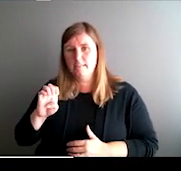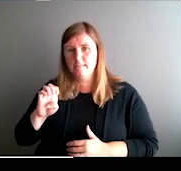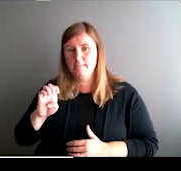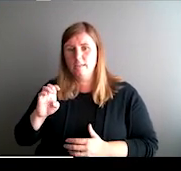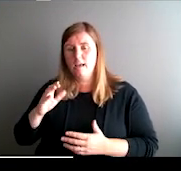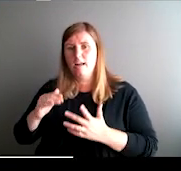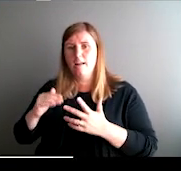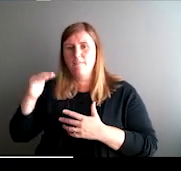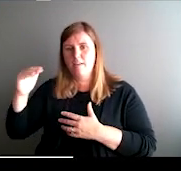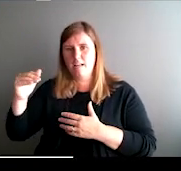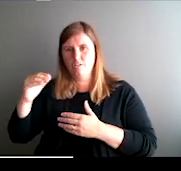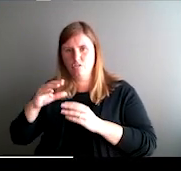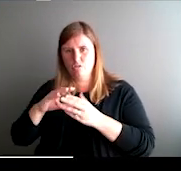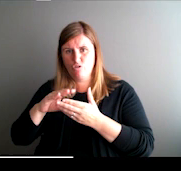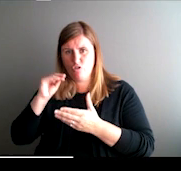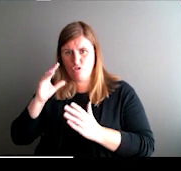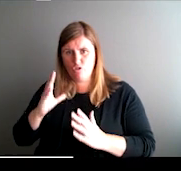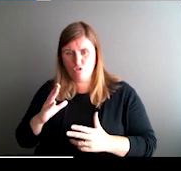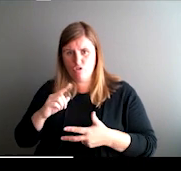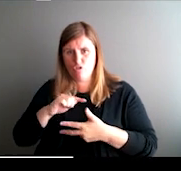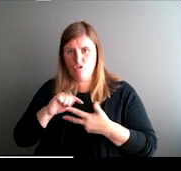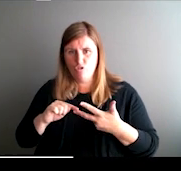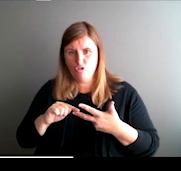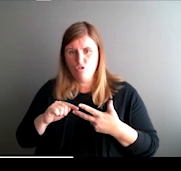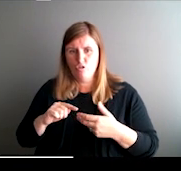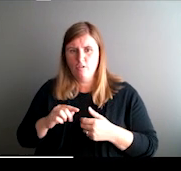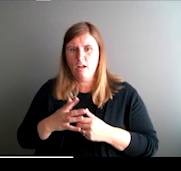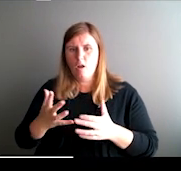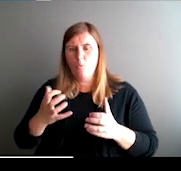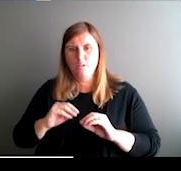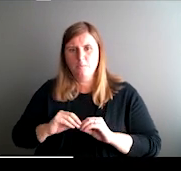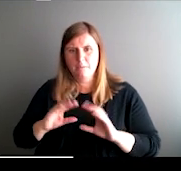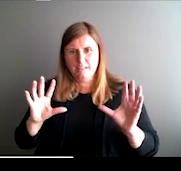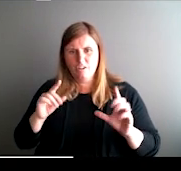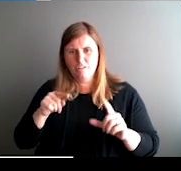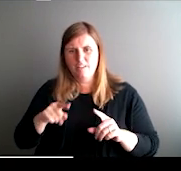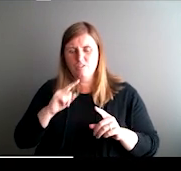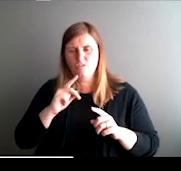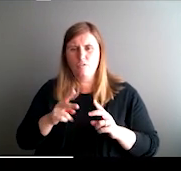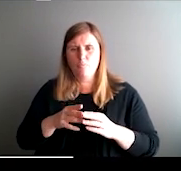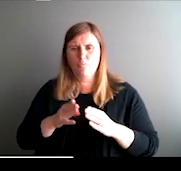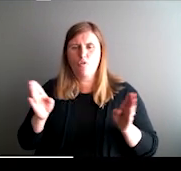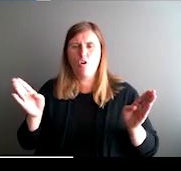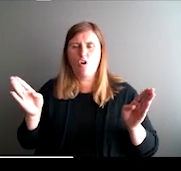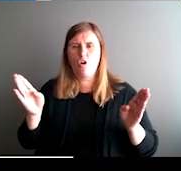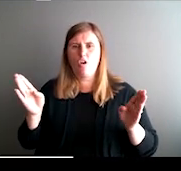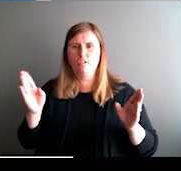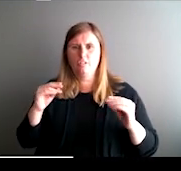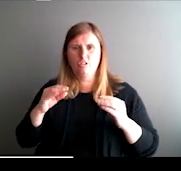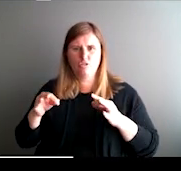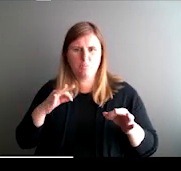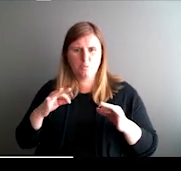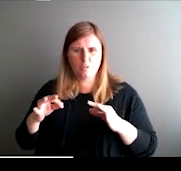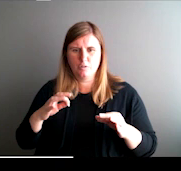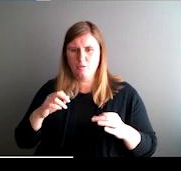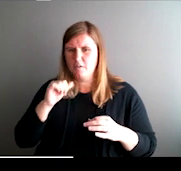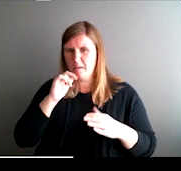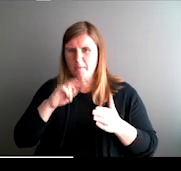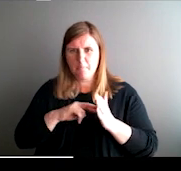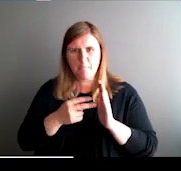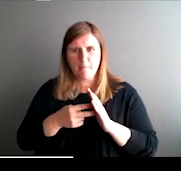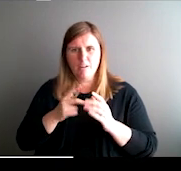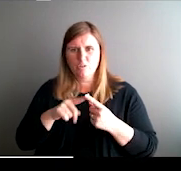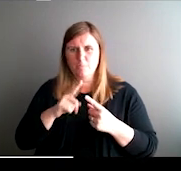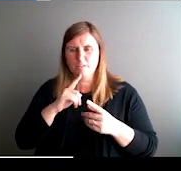for the purpose of this presentation. I do want to be clear, these are broad general descriptions and are not meant to